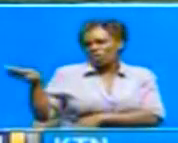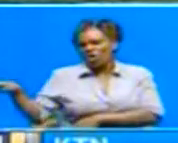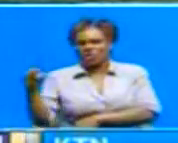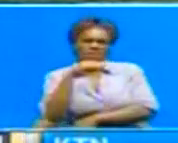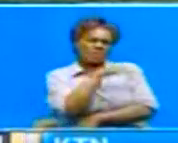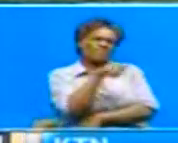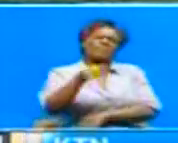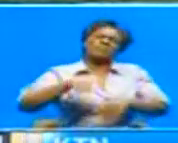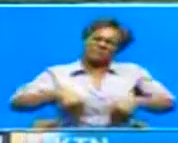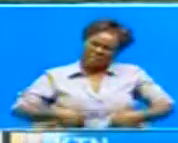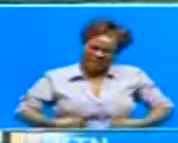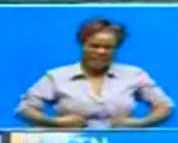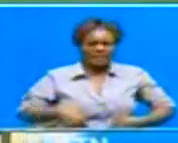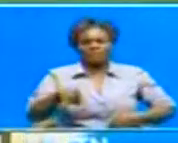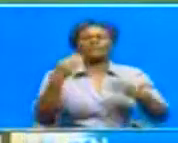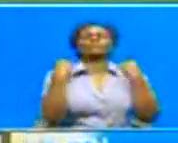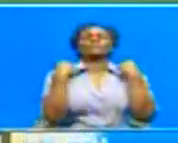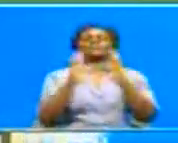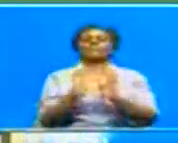wanarudi mtaka wamechoka, wanaoga, wanalala.